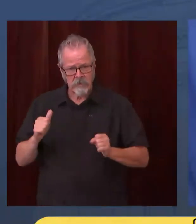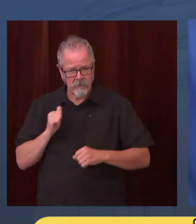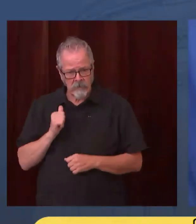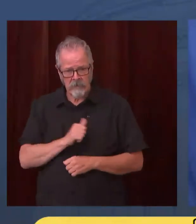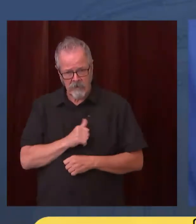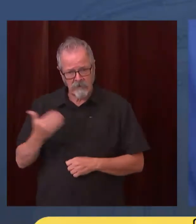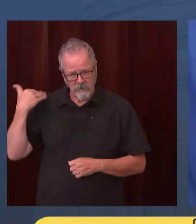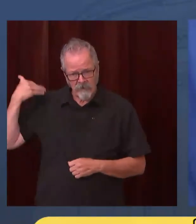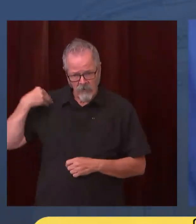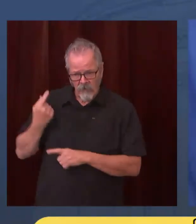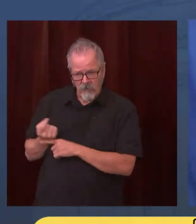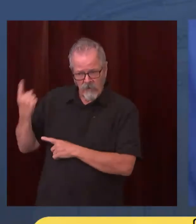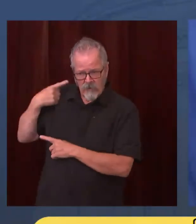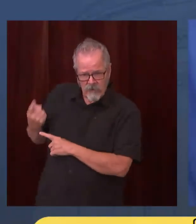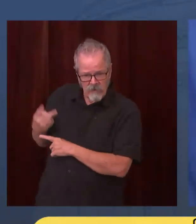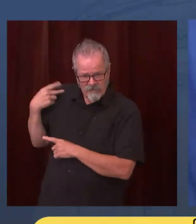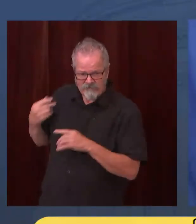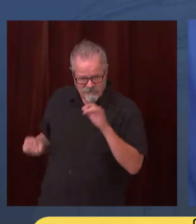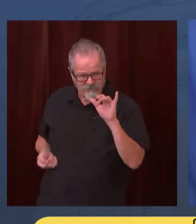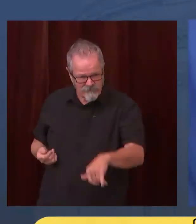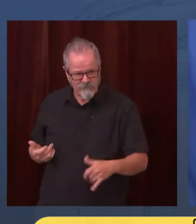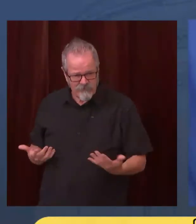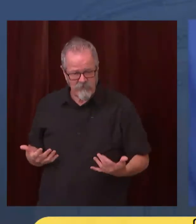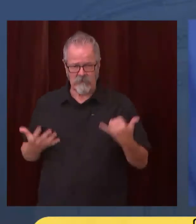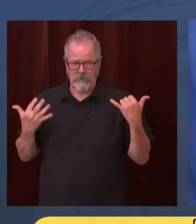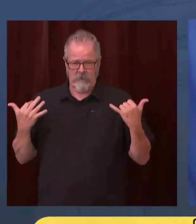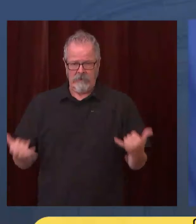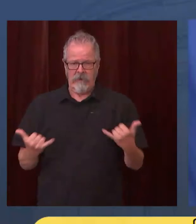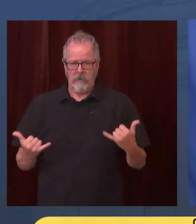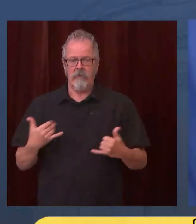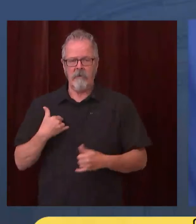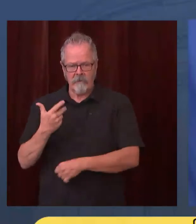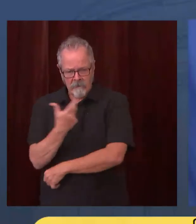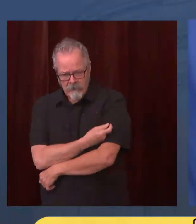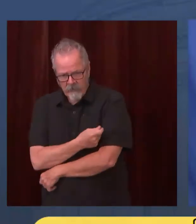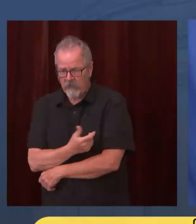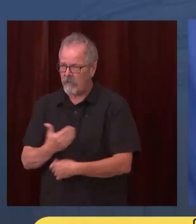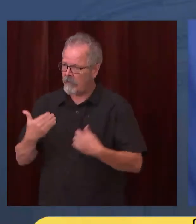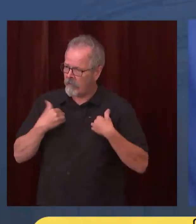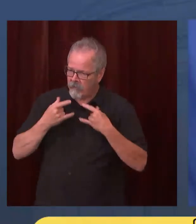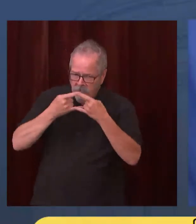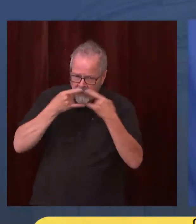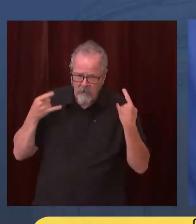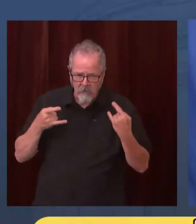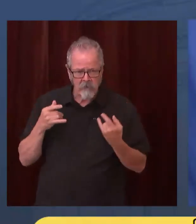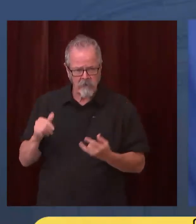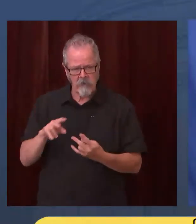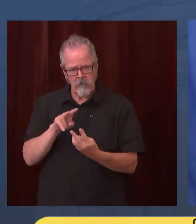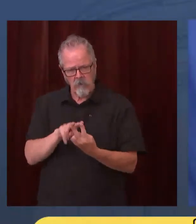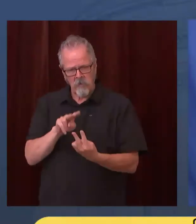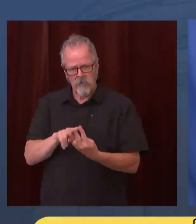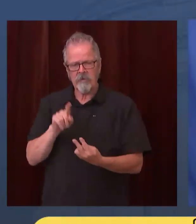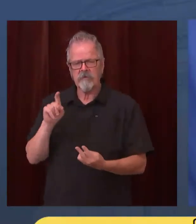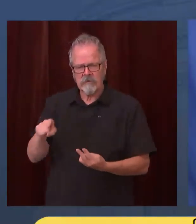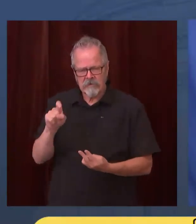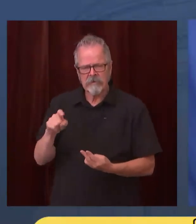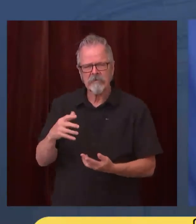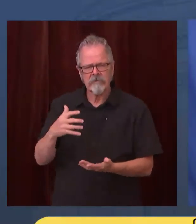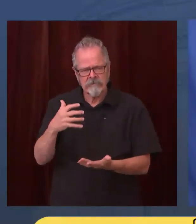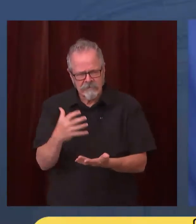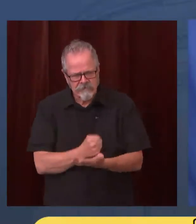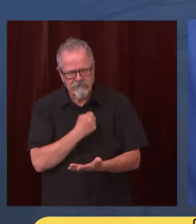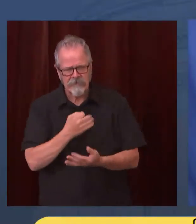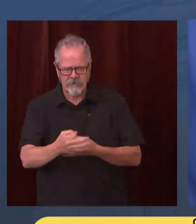and masks, and we need to use both of those to avoid shutting down our whole economy. And